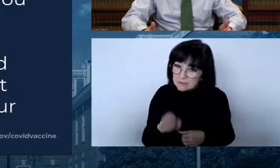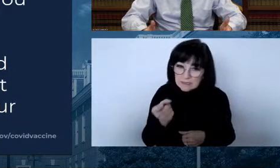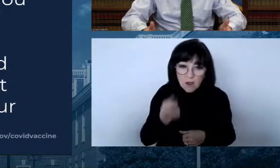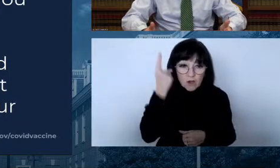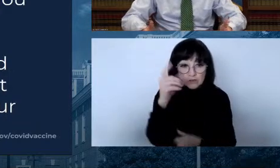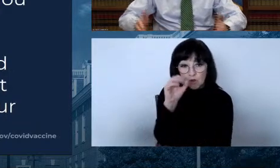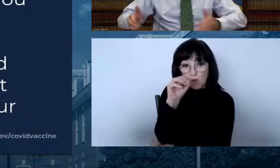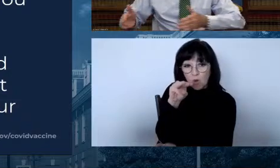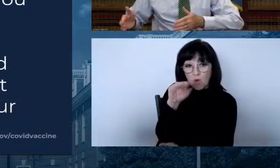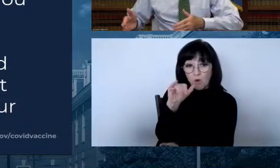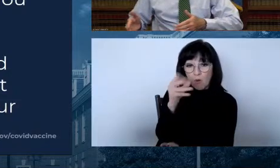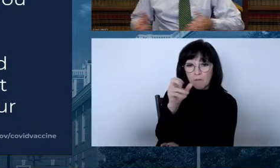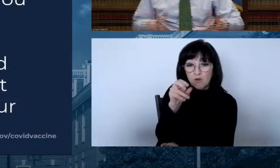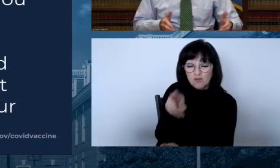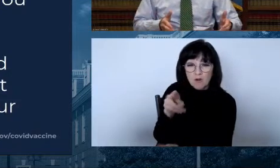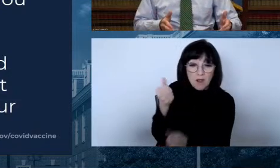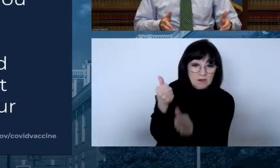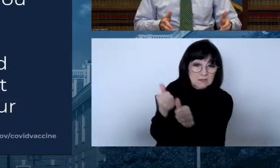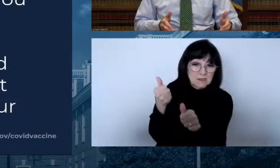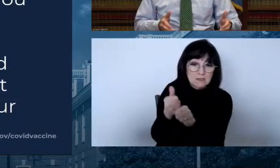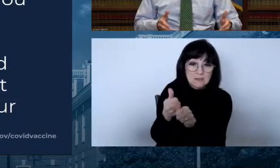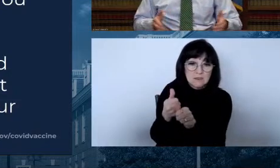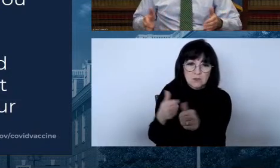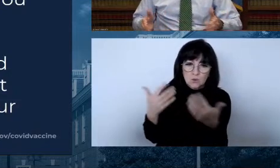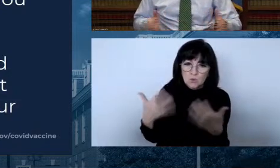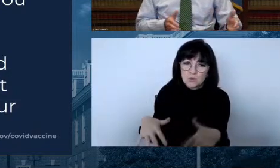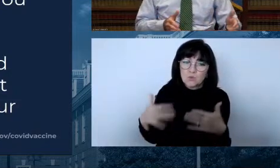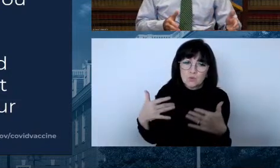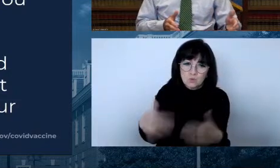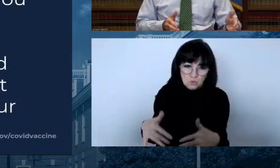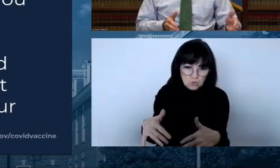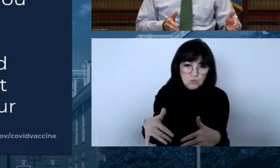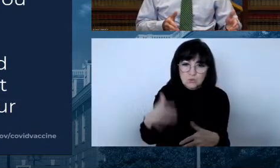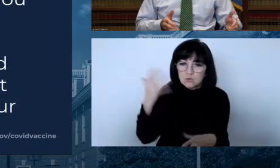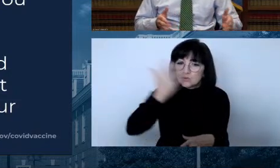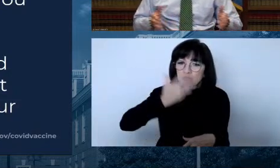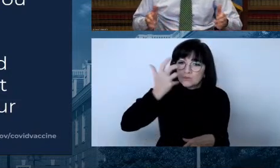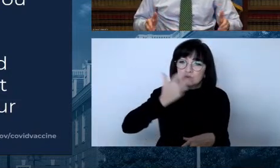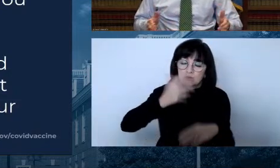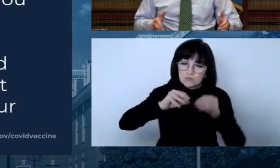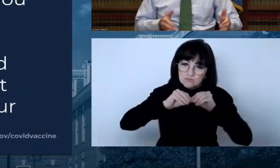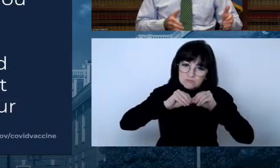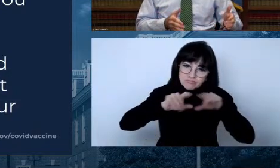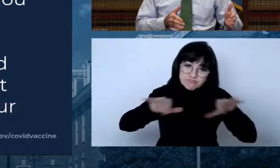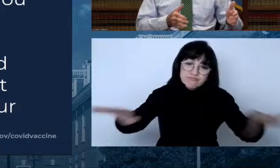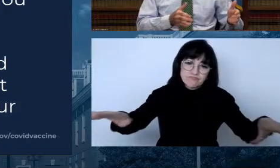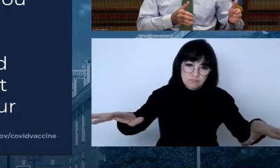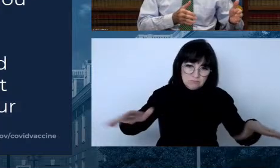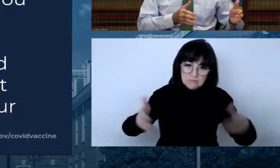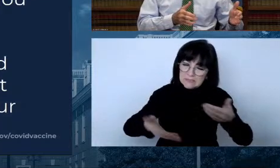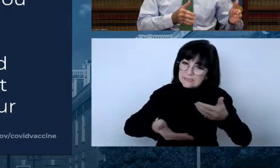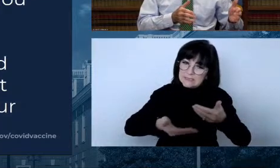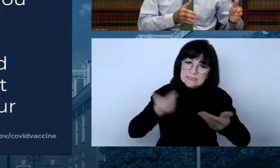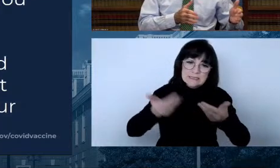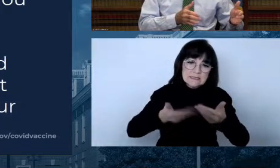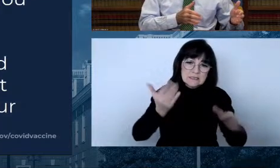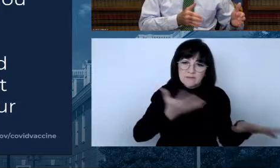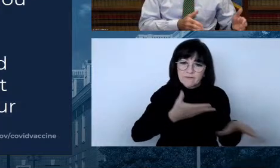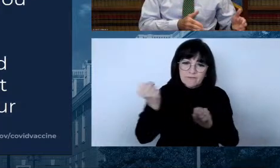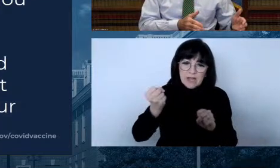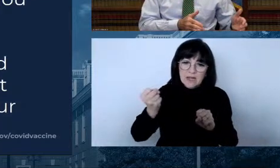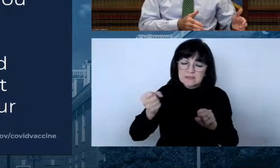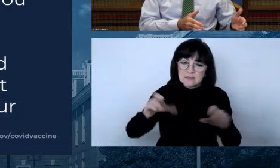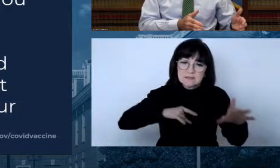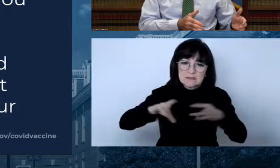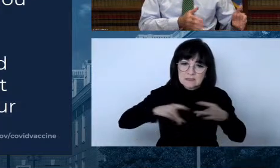Omicron variant is very virulent and very contagious. Hopefully it's not doesn't bring with it a